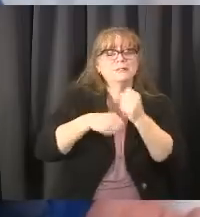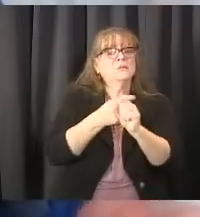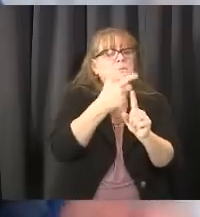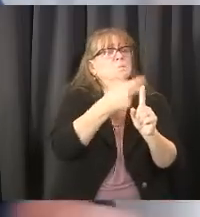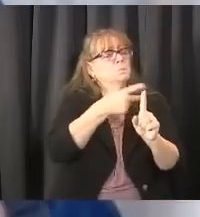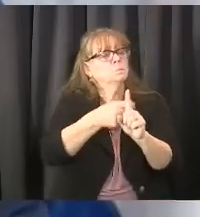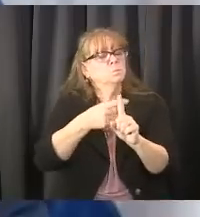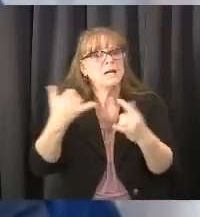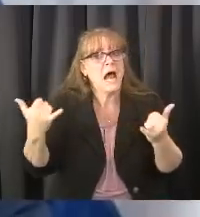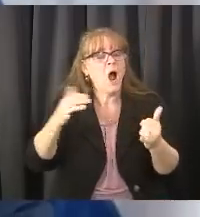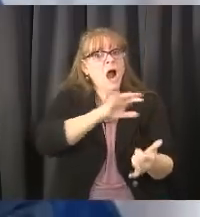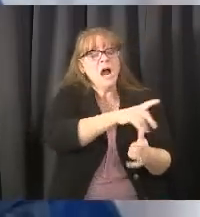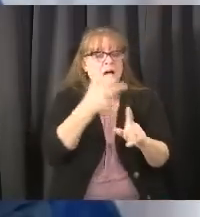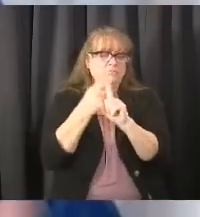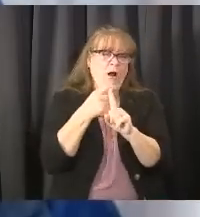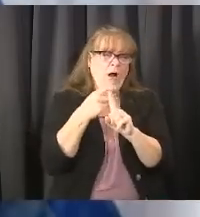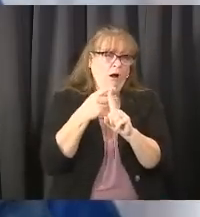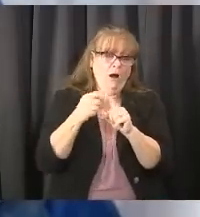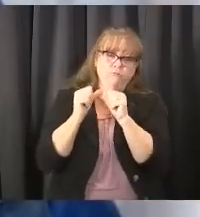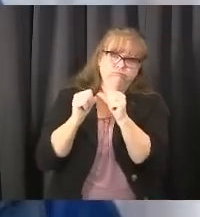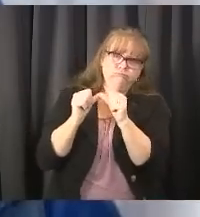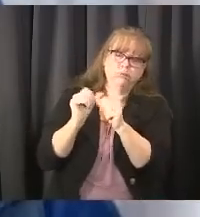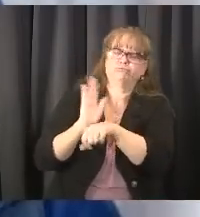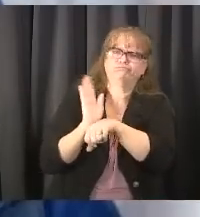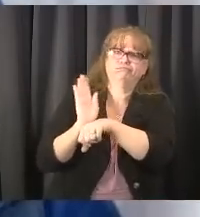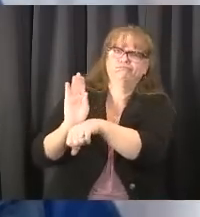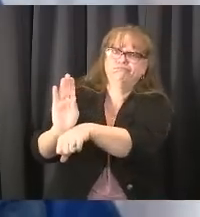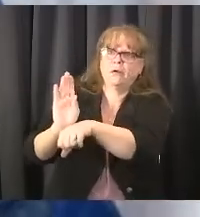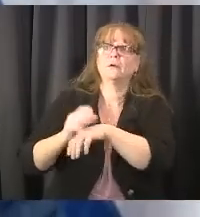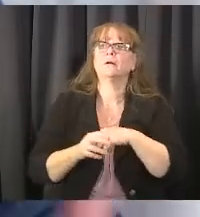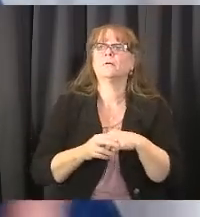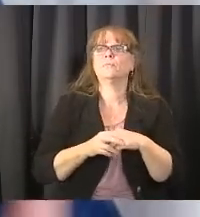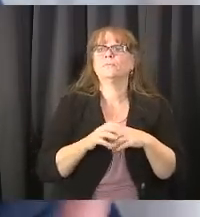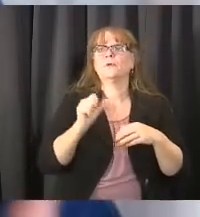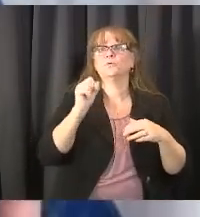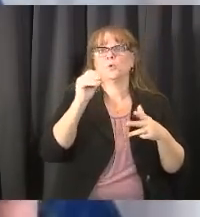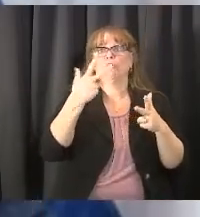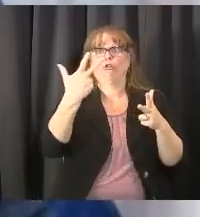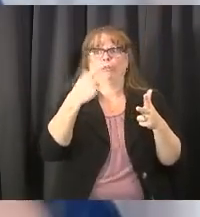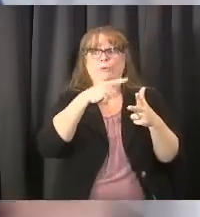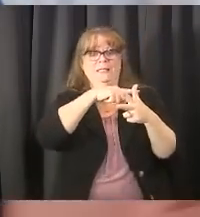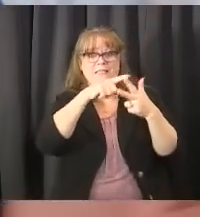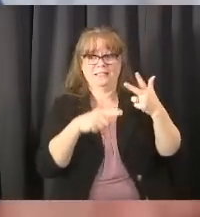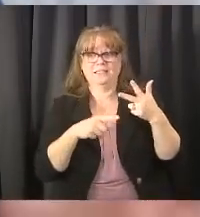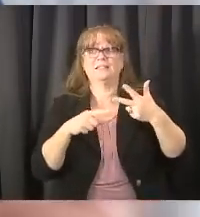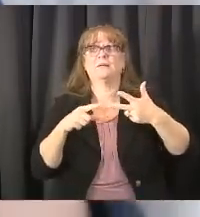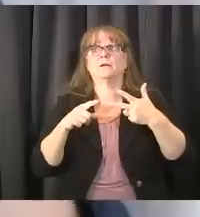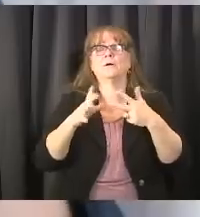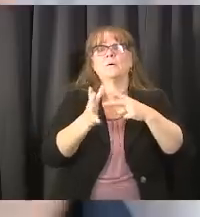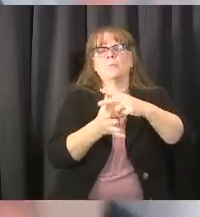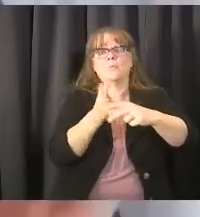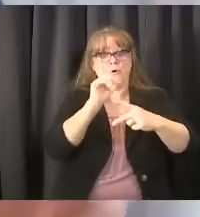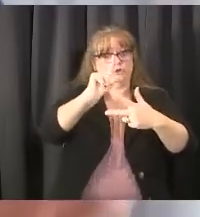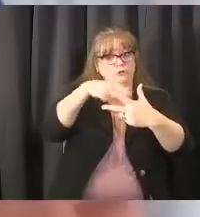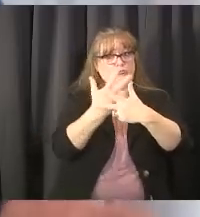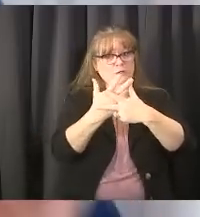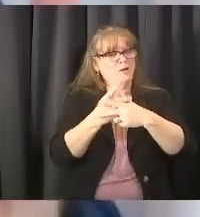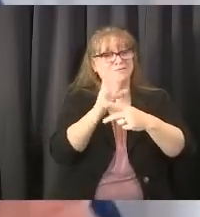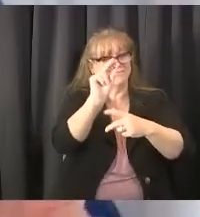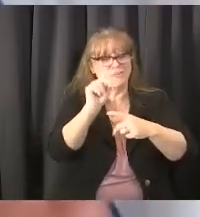dozens of others across the state, and you're going to hear about some of the issues that they face every day. And also, we want to make sure if you're